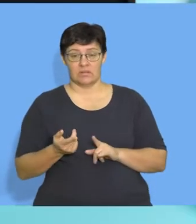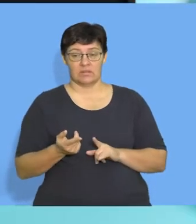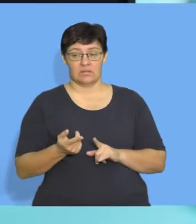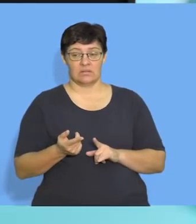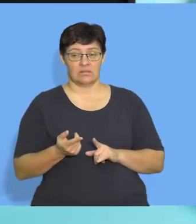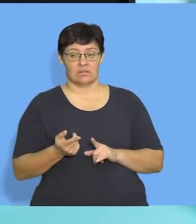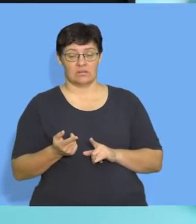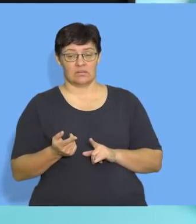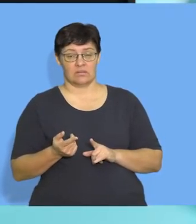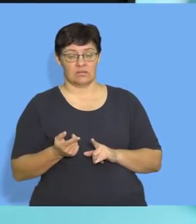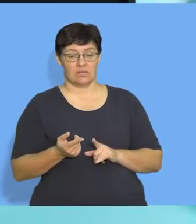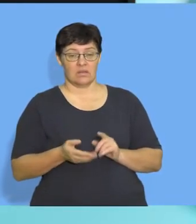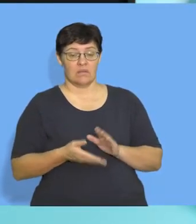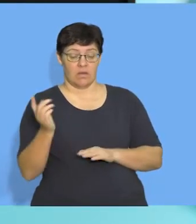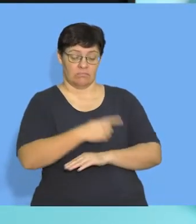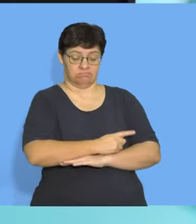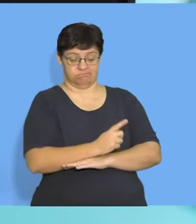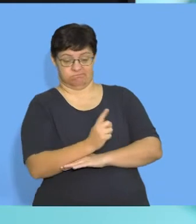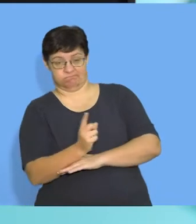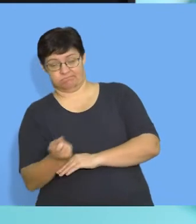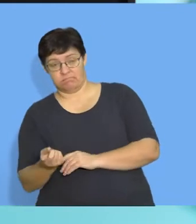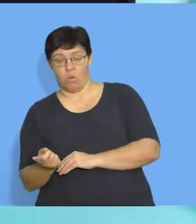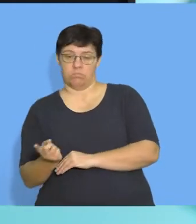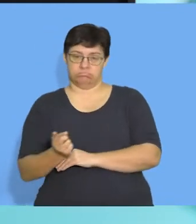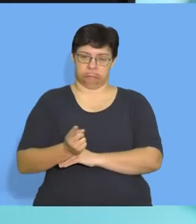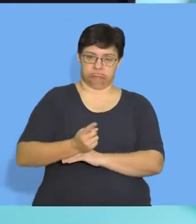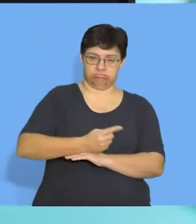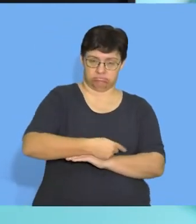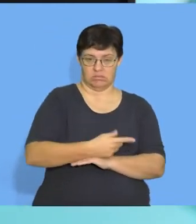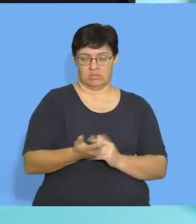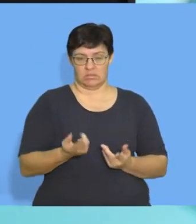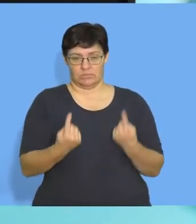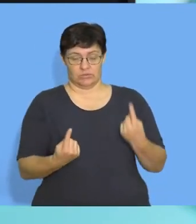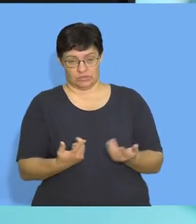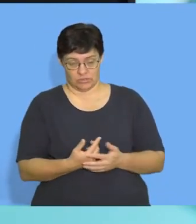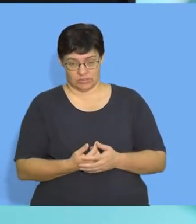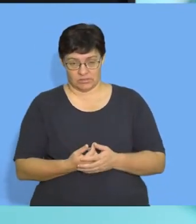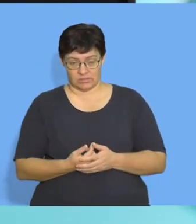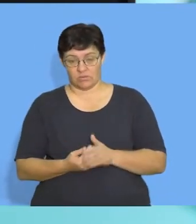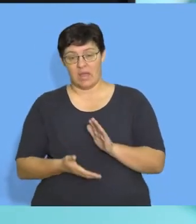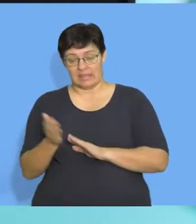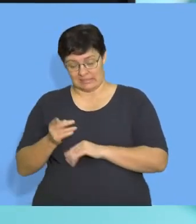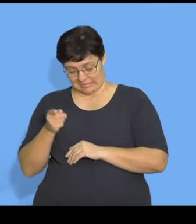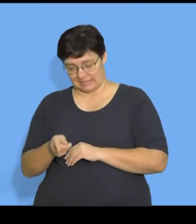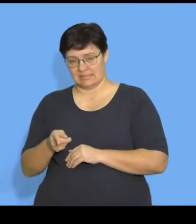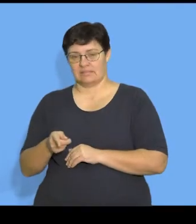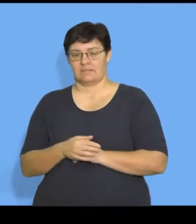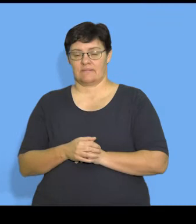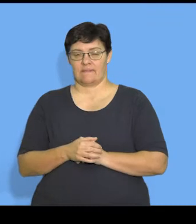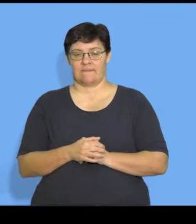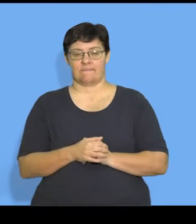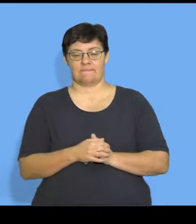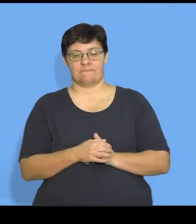a speeding up of a motion or a slowing down of a motion. So acceleration's a vector.